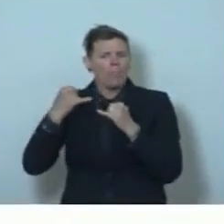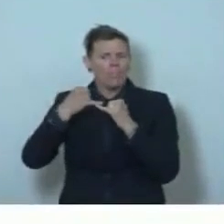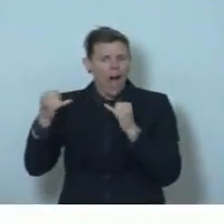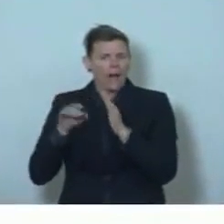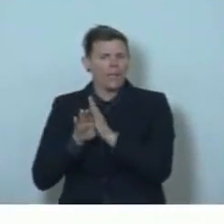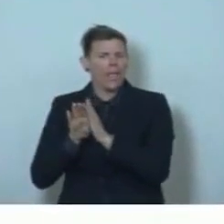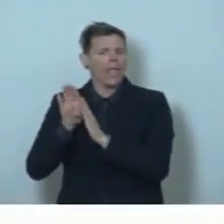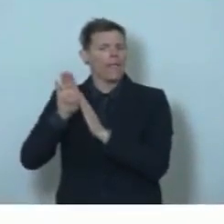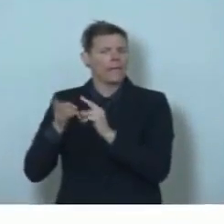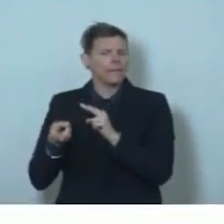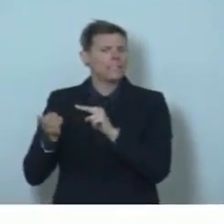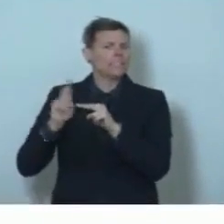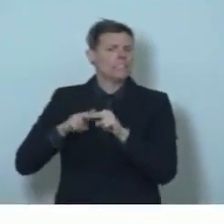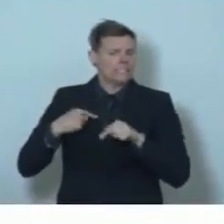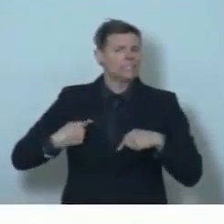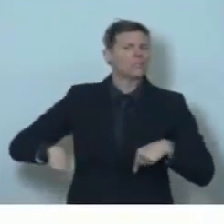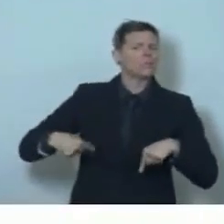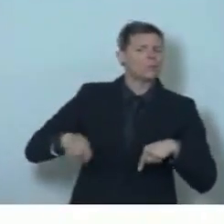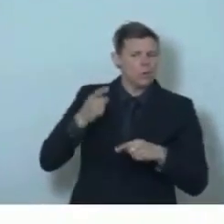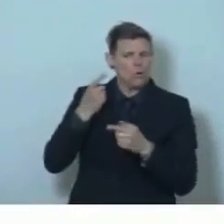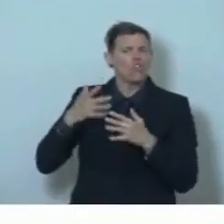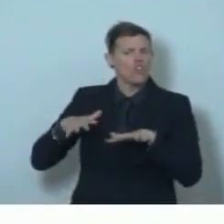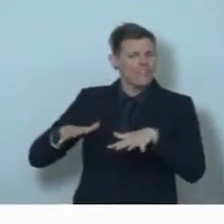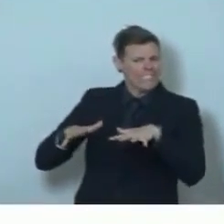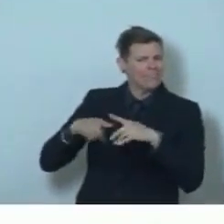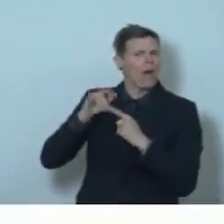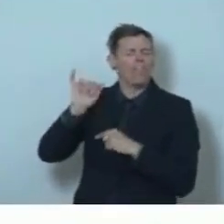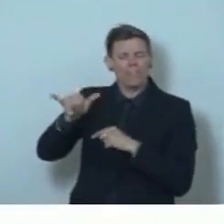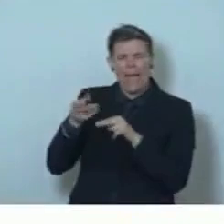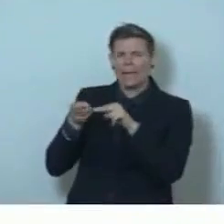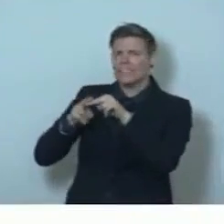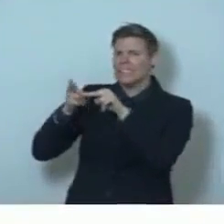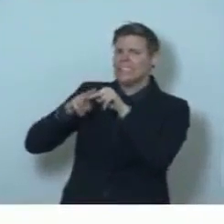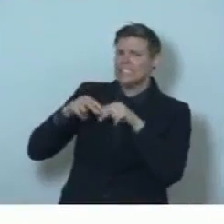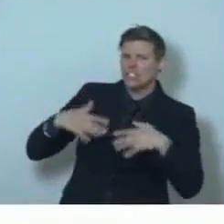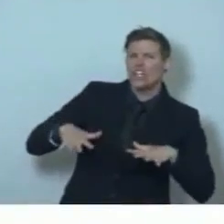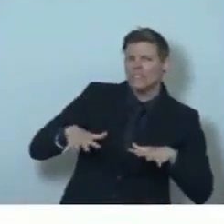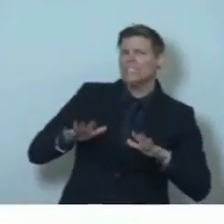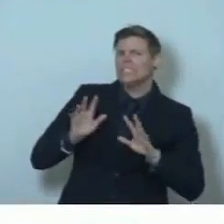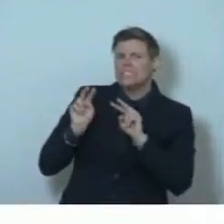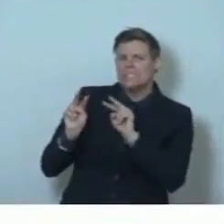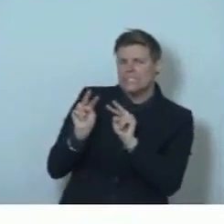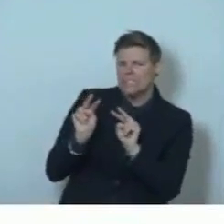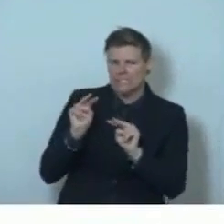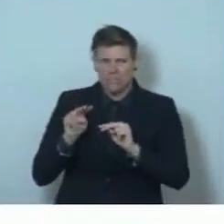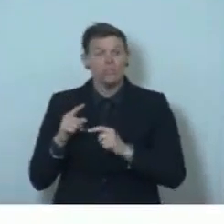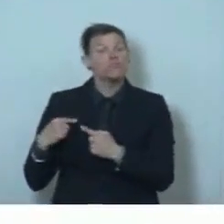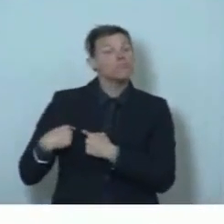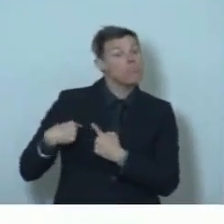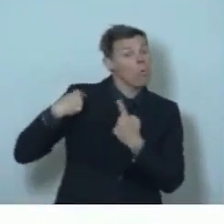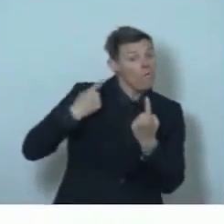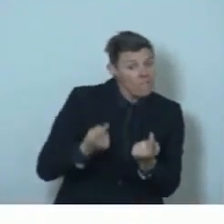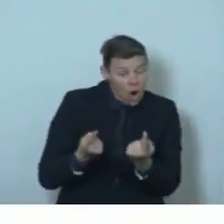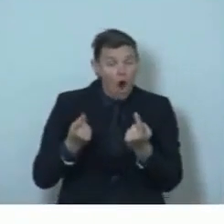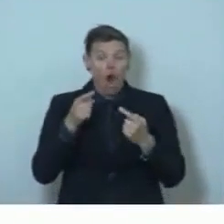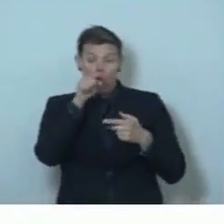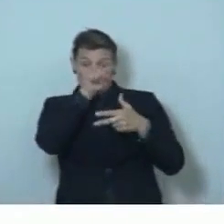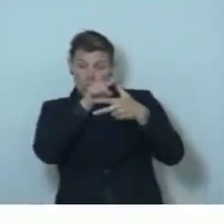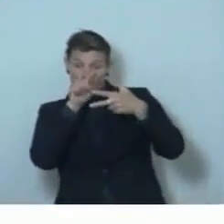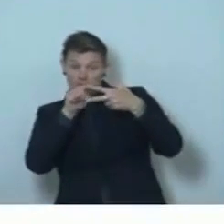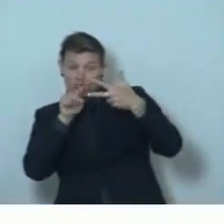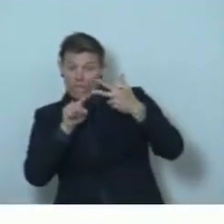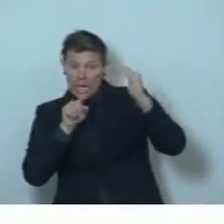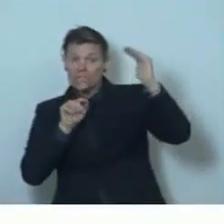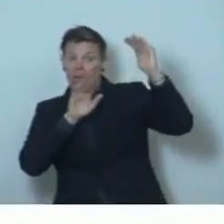bit more specifically. But the ending of all three of those lines is favorable, so we're starting to see the downward